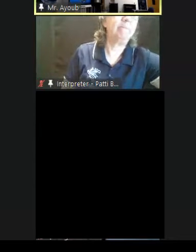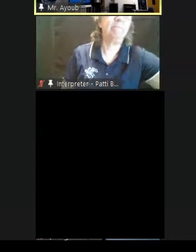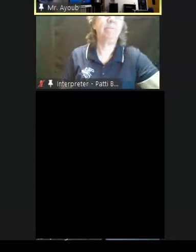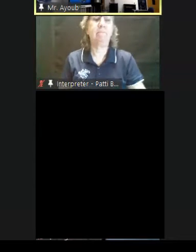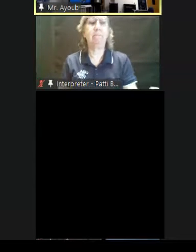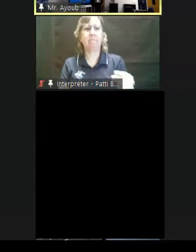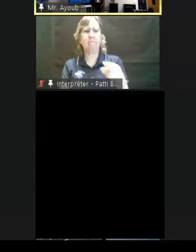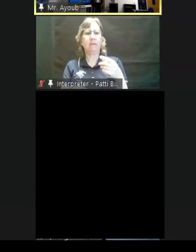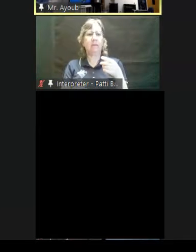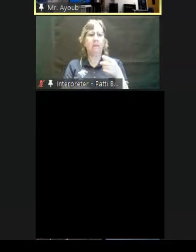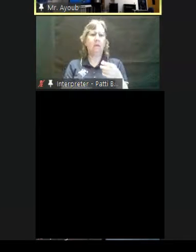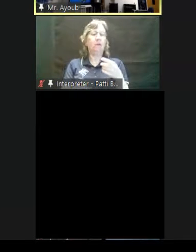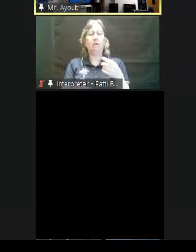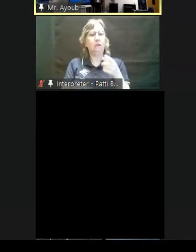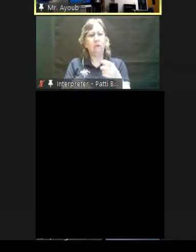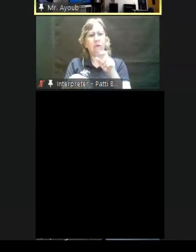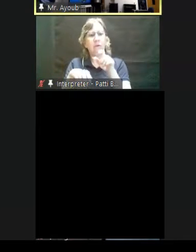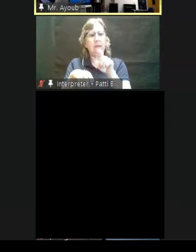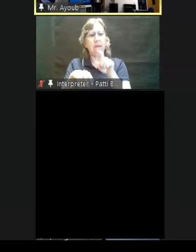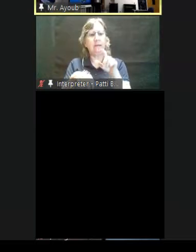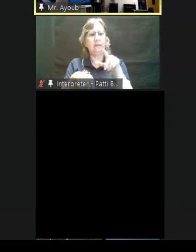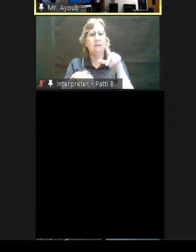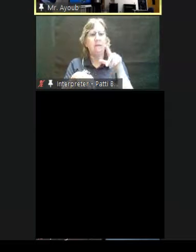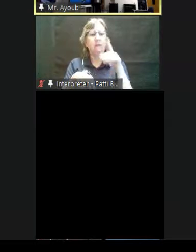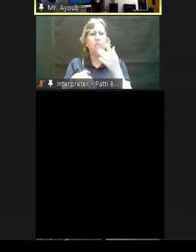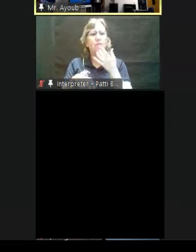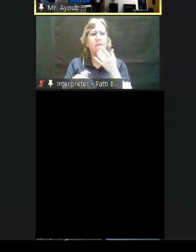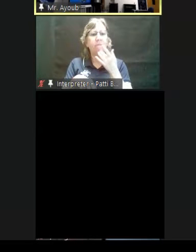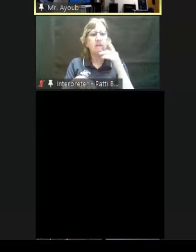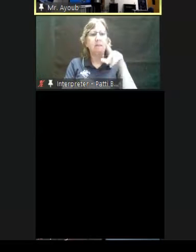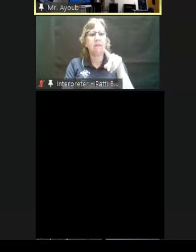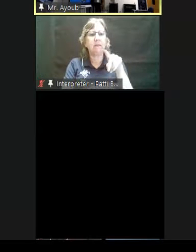So go to Preferences. So open Text